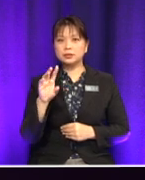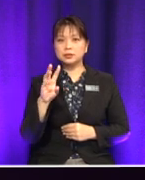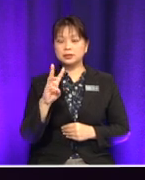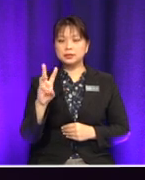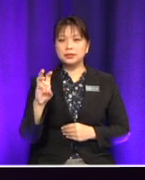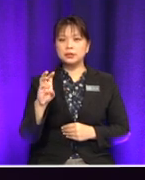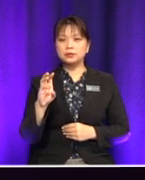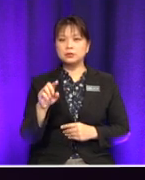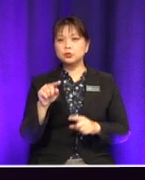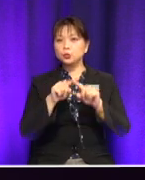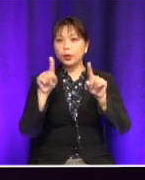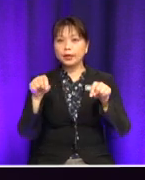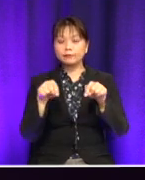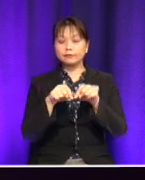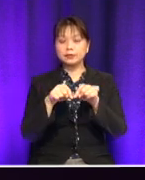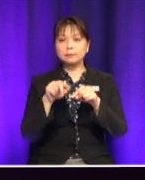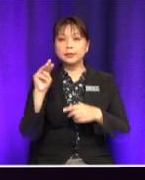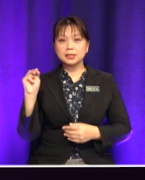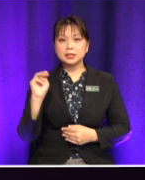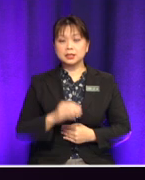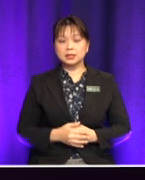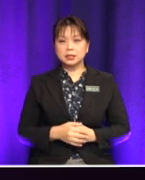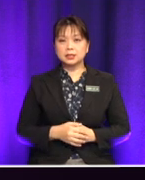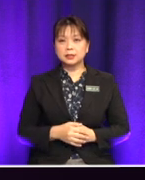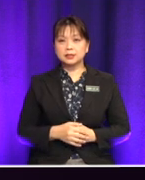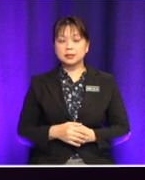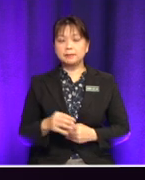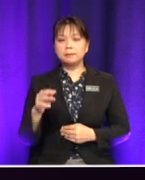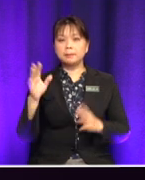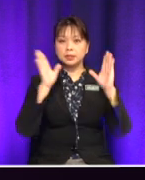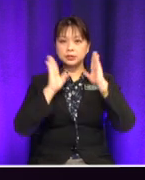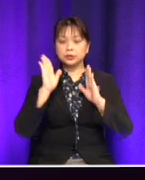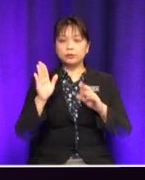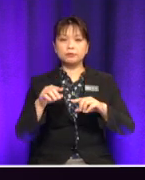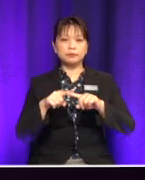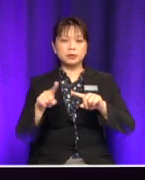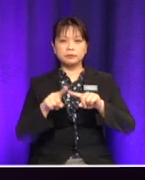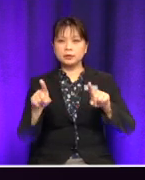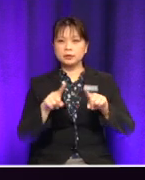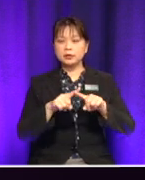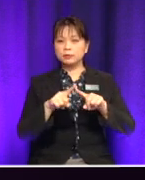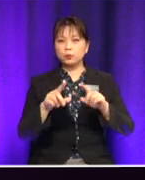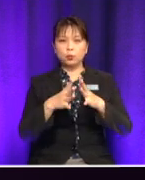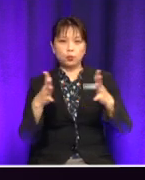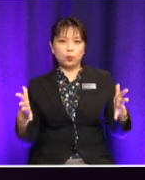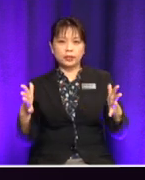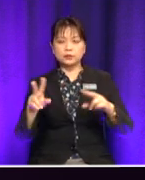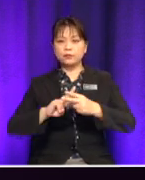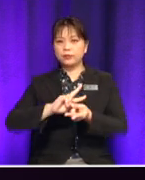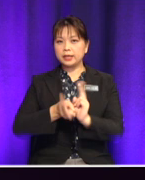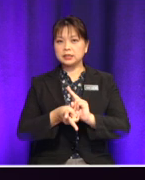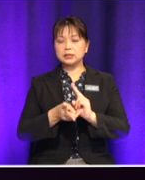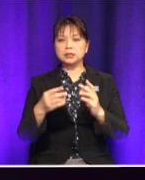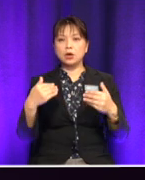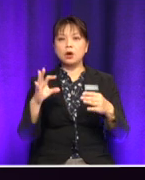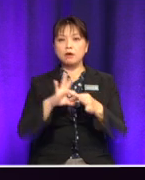metres. Malaysia has a wide variety of animals and plants as a result of its climate and the rainforest that covers a large part of the